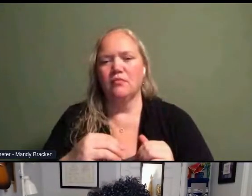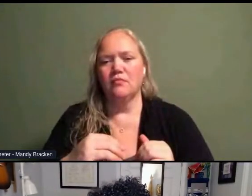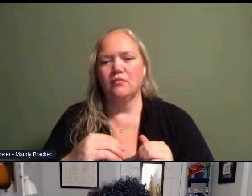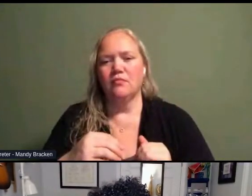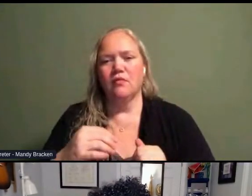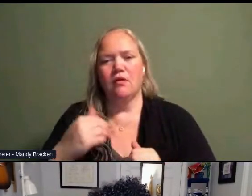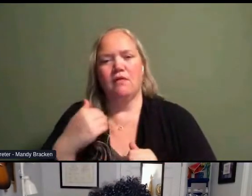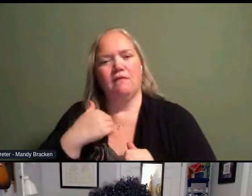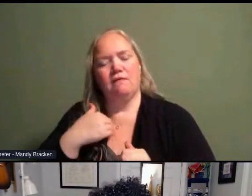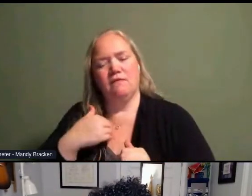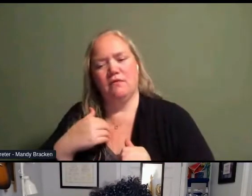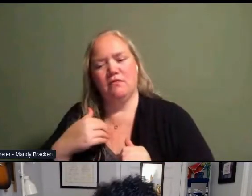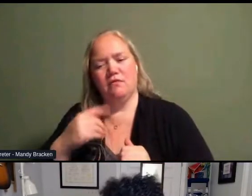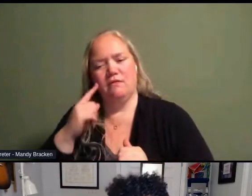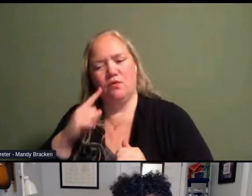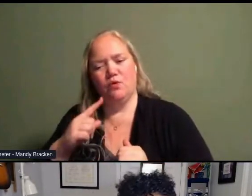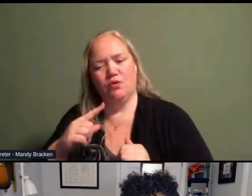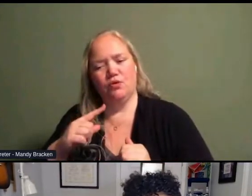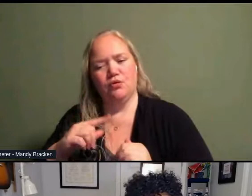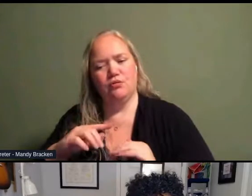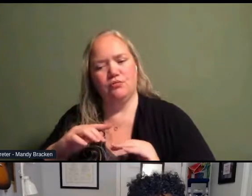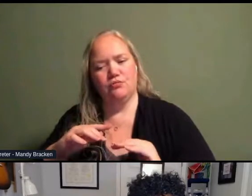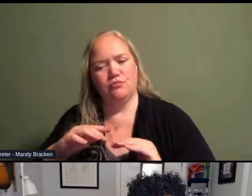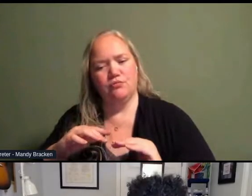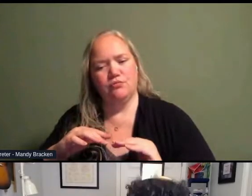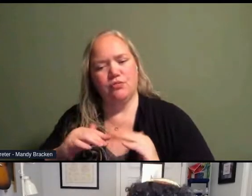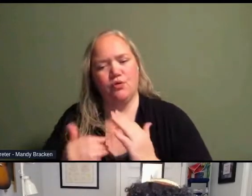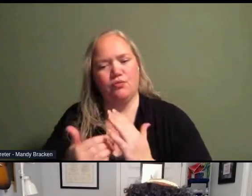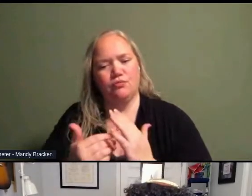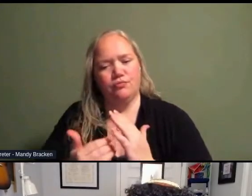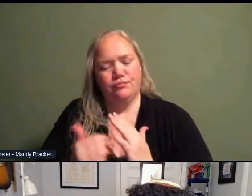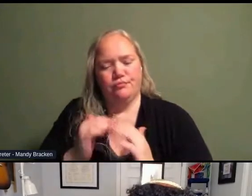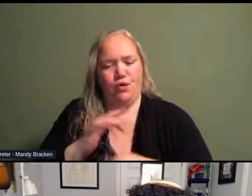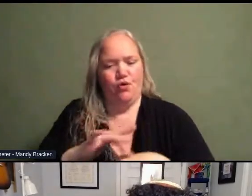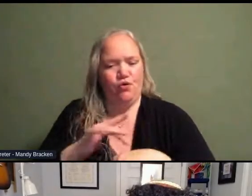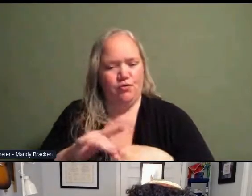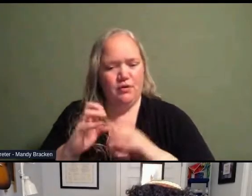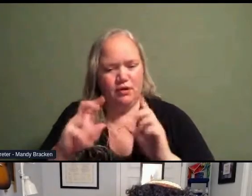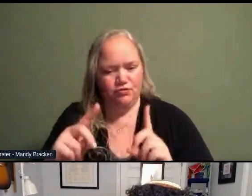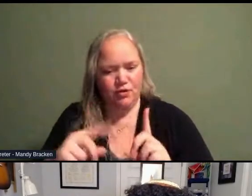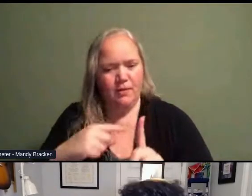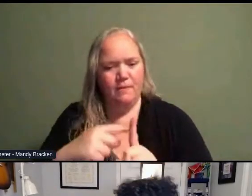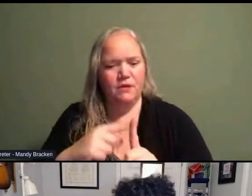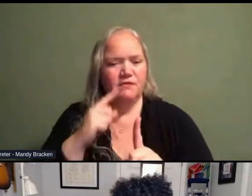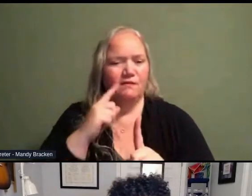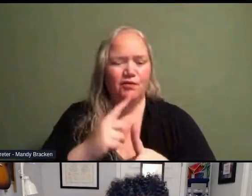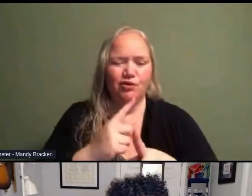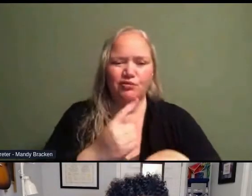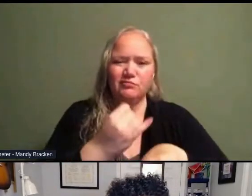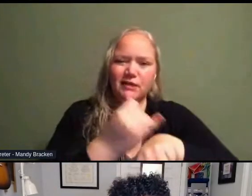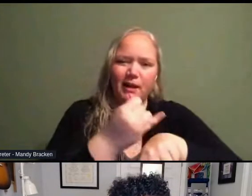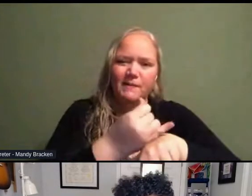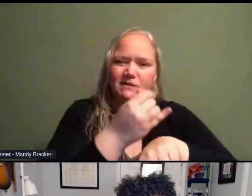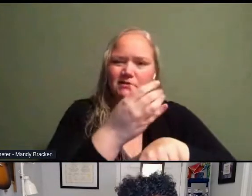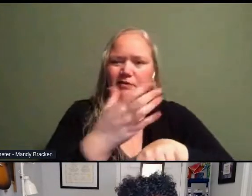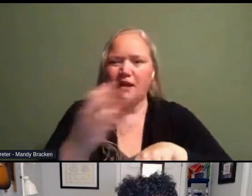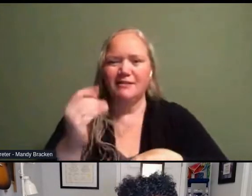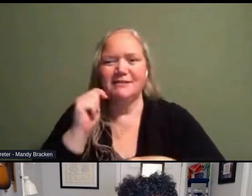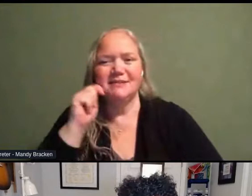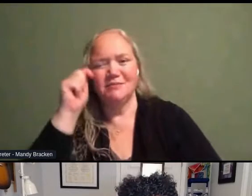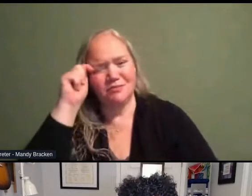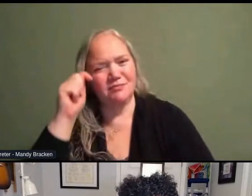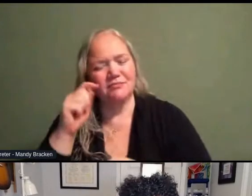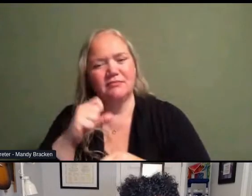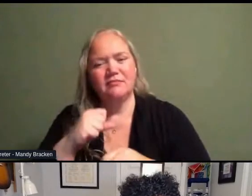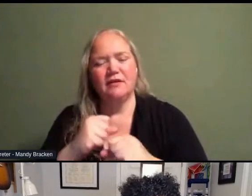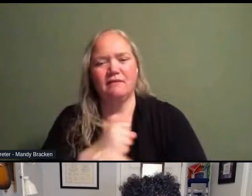Israel. We have programming on campuses and for teens for fighting BDS and anti-Semitic and being more educated and